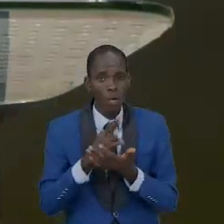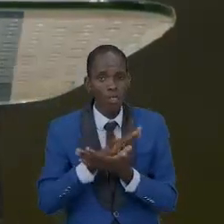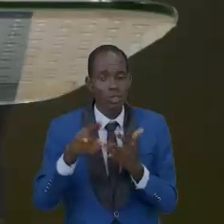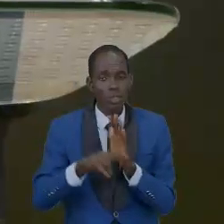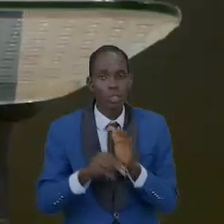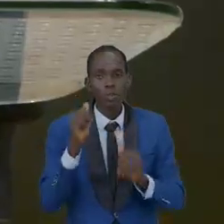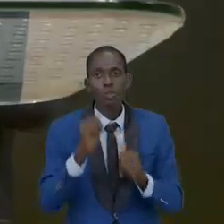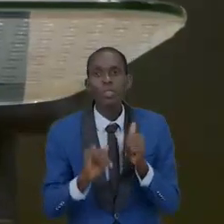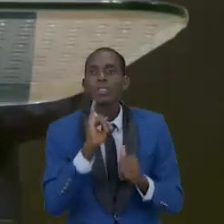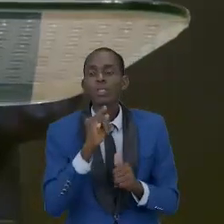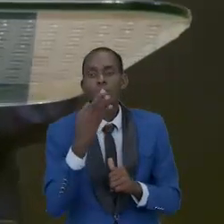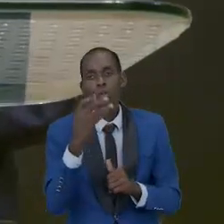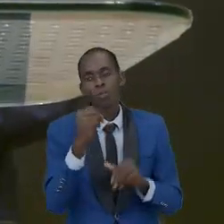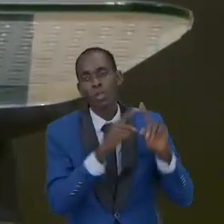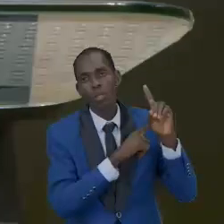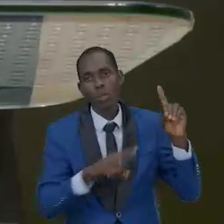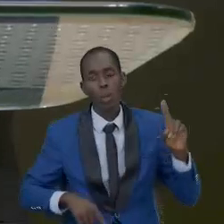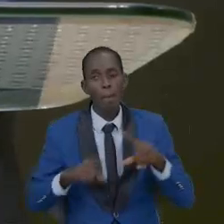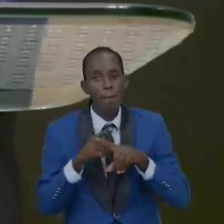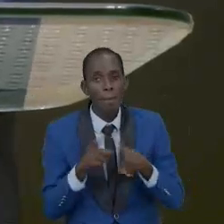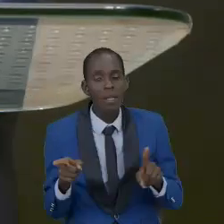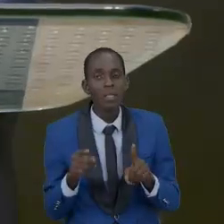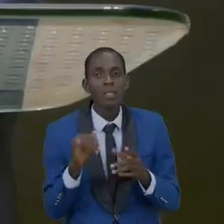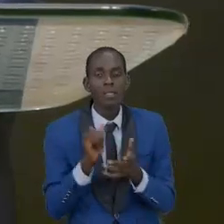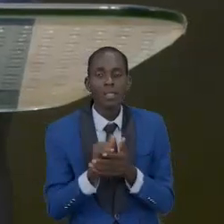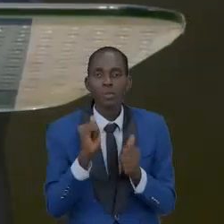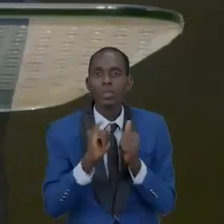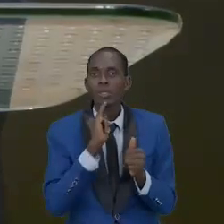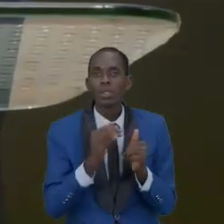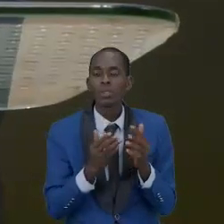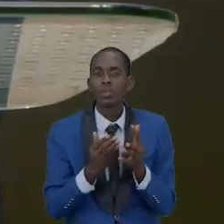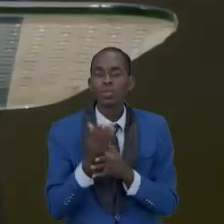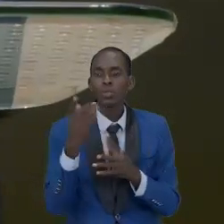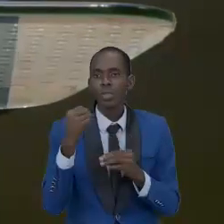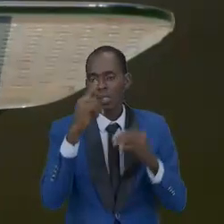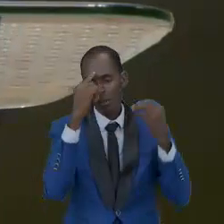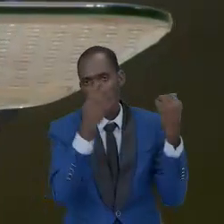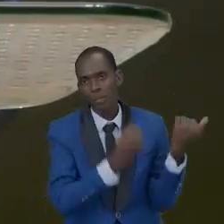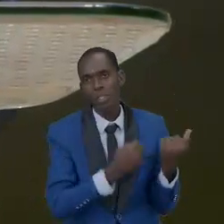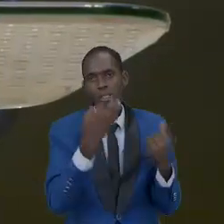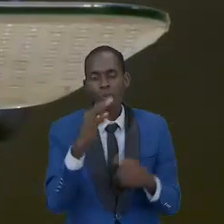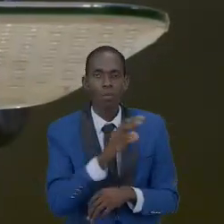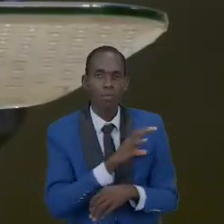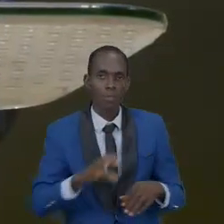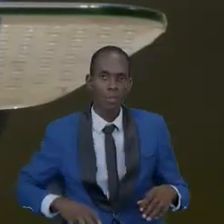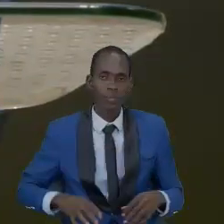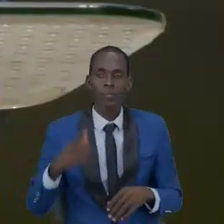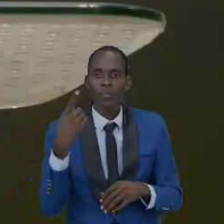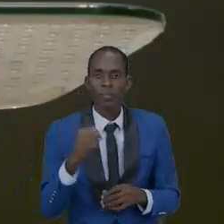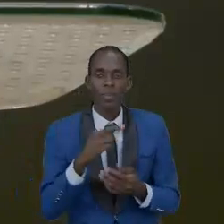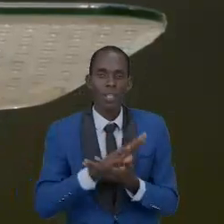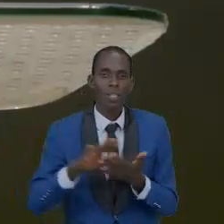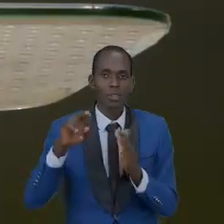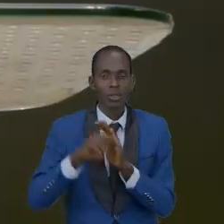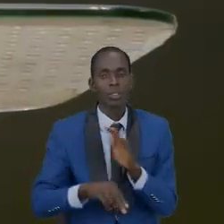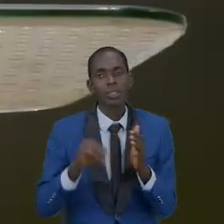law, but that which is through the faith of Christ, the righteousness which is